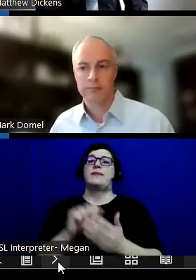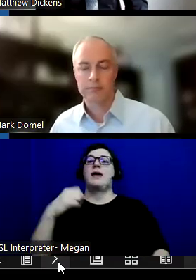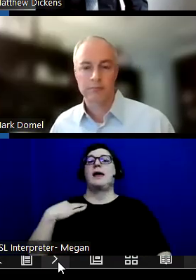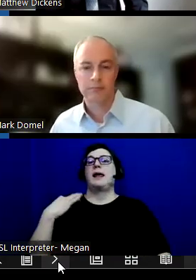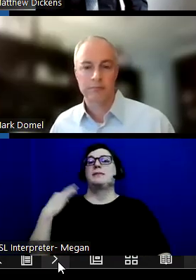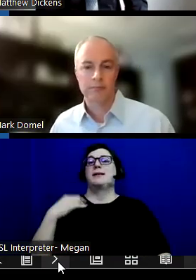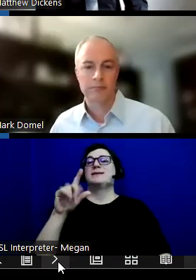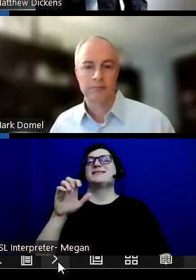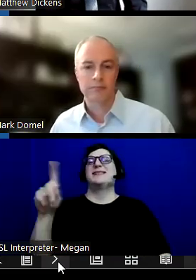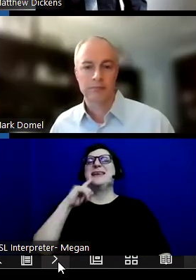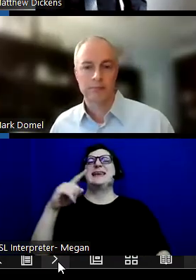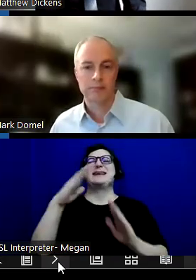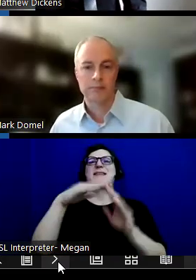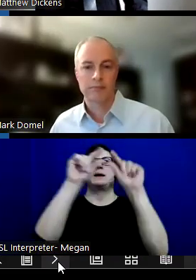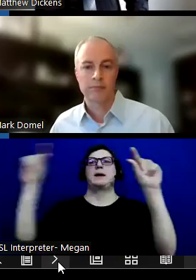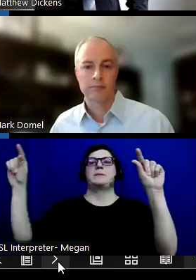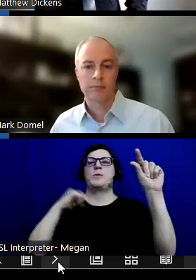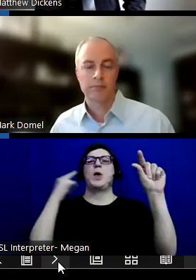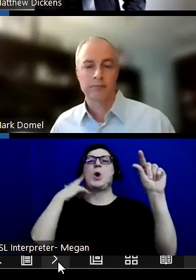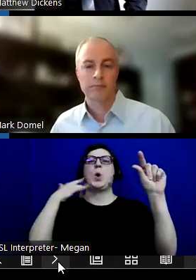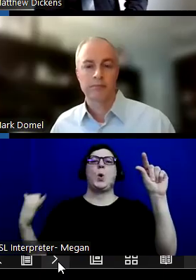page in a gold button.